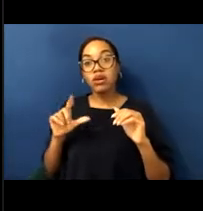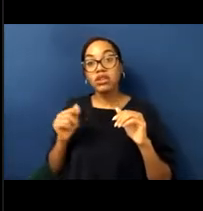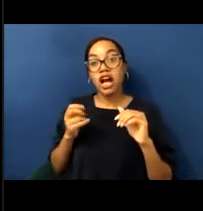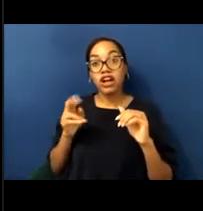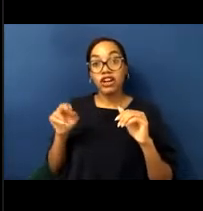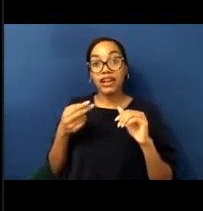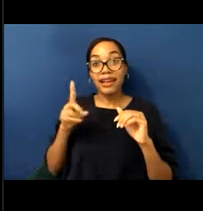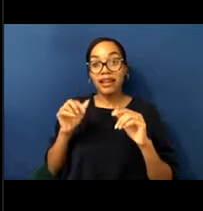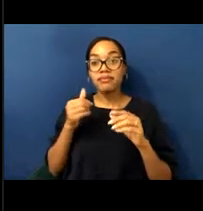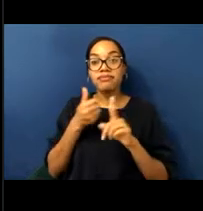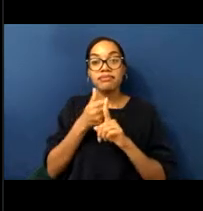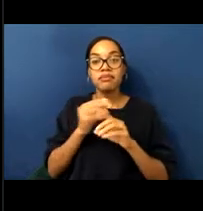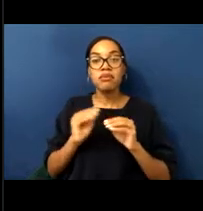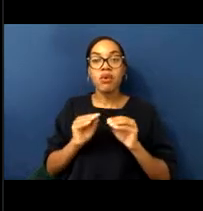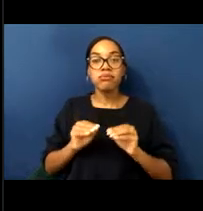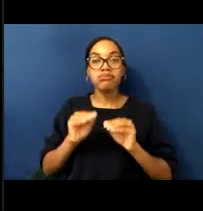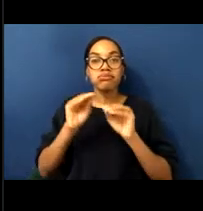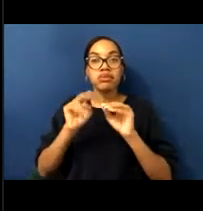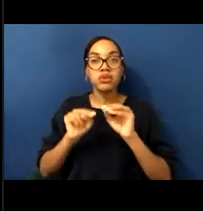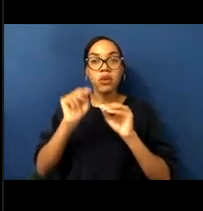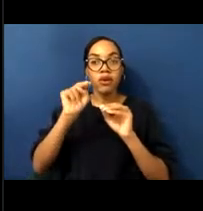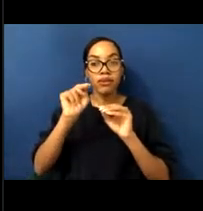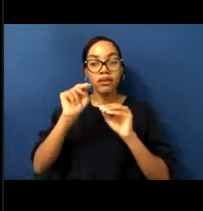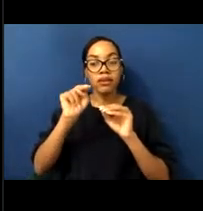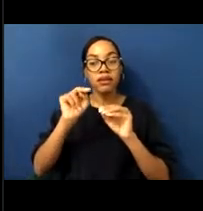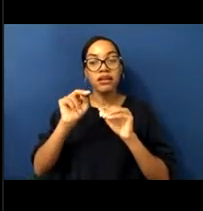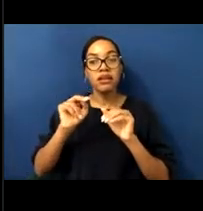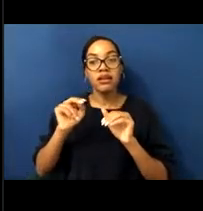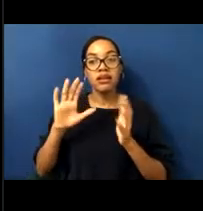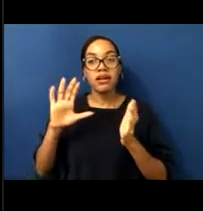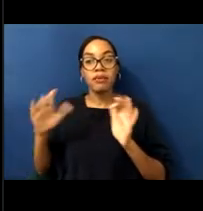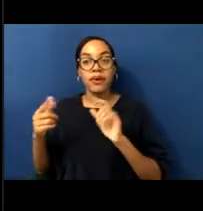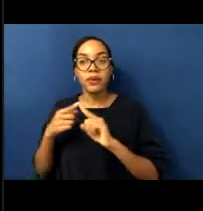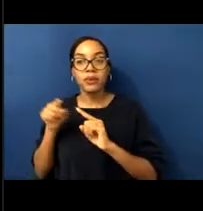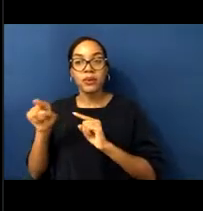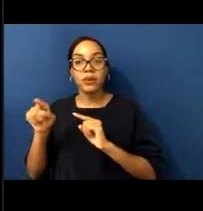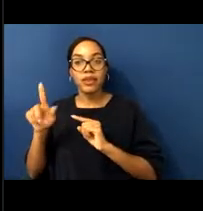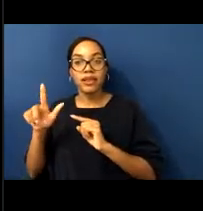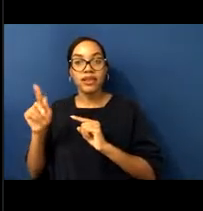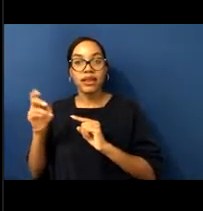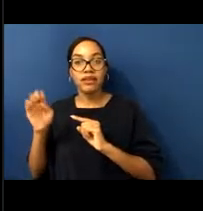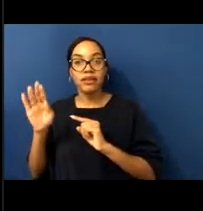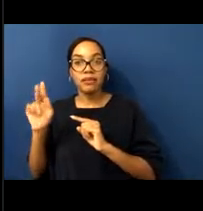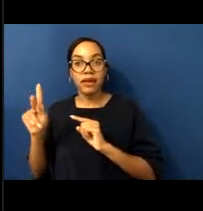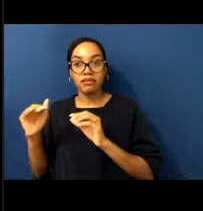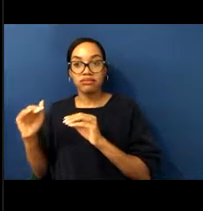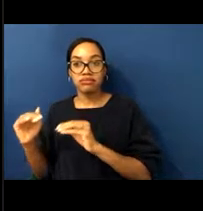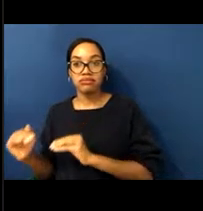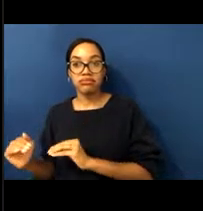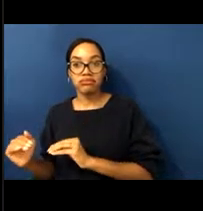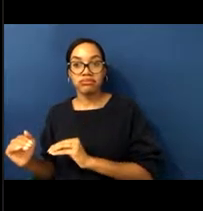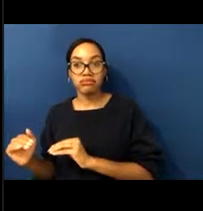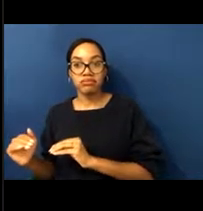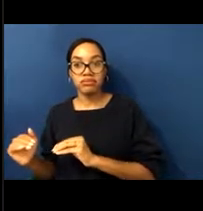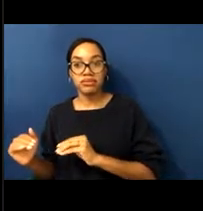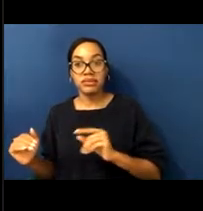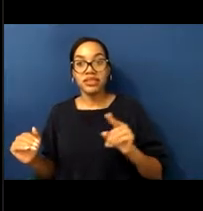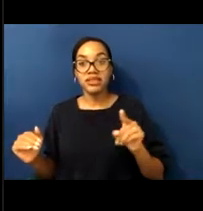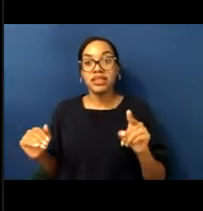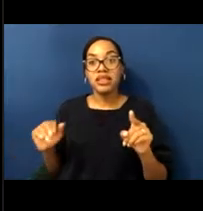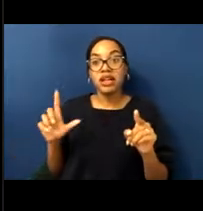range, more of a tropical range where they're nesting relative to loggerhead turtles. And some of the data suggests that loggerhead turtles may